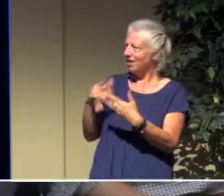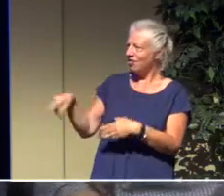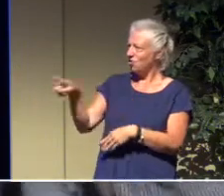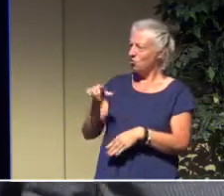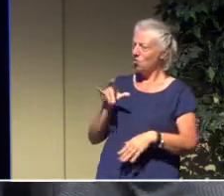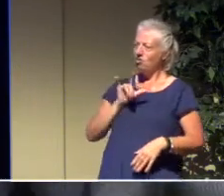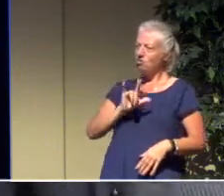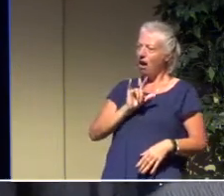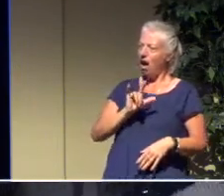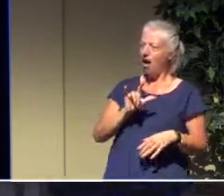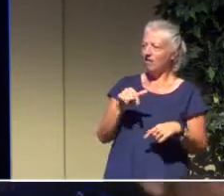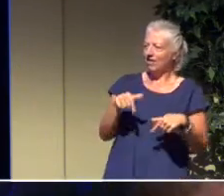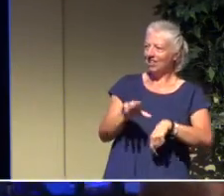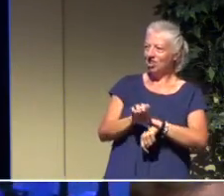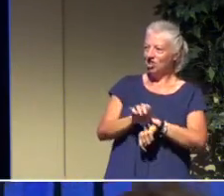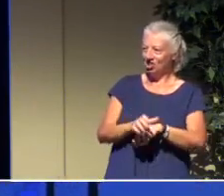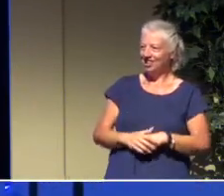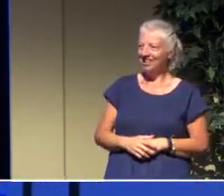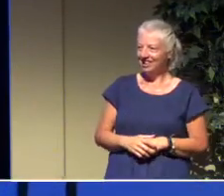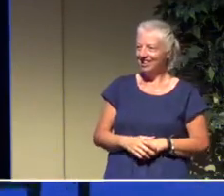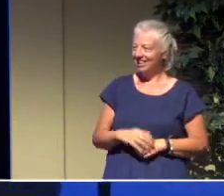everything you're going to do.